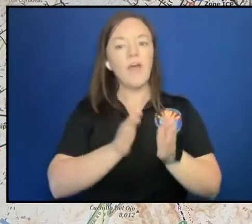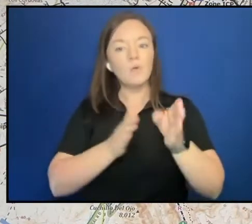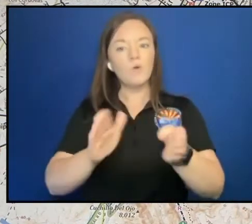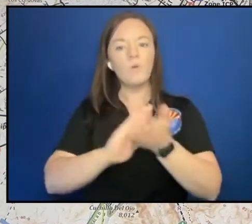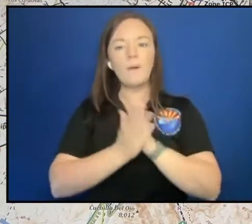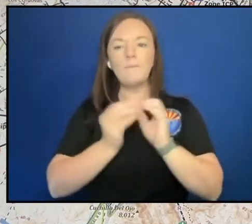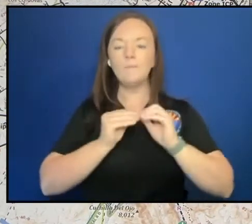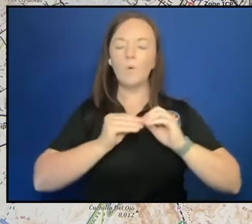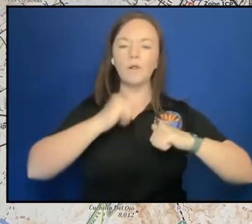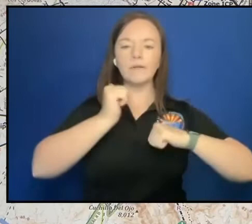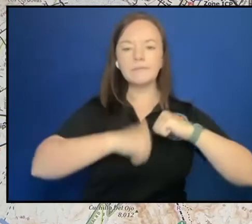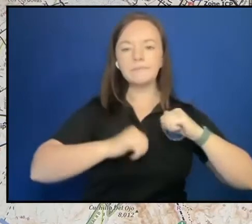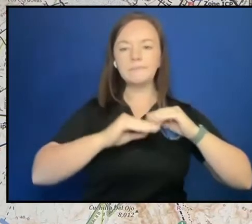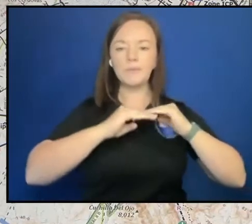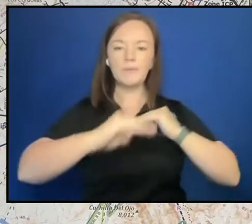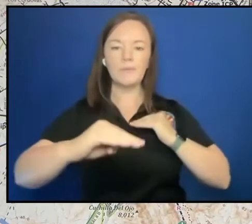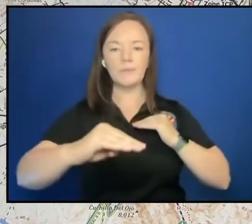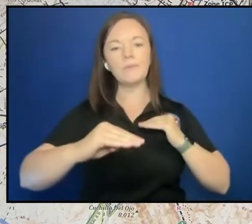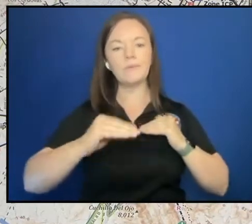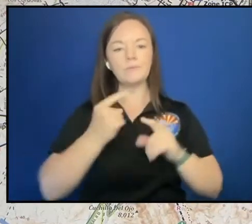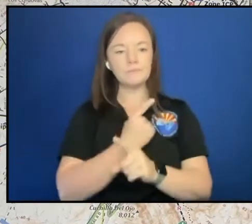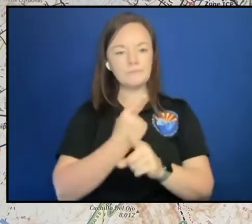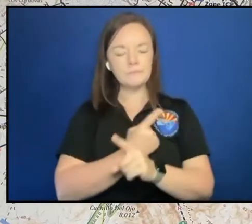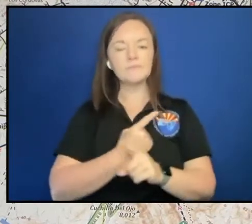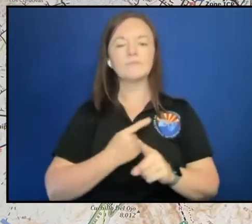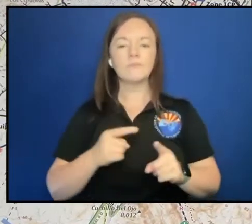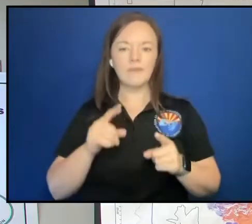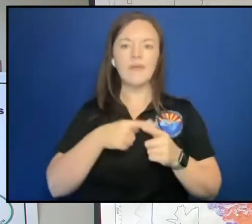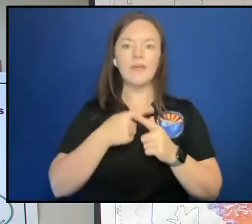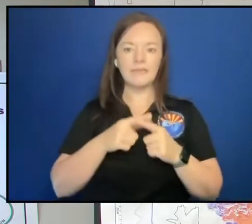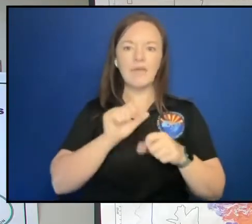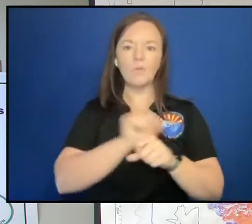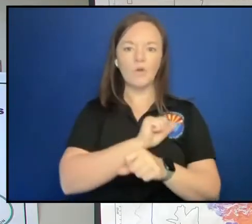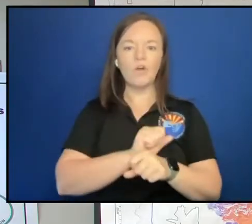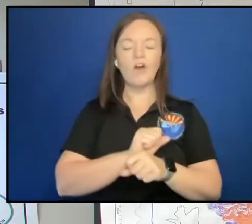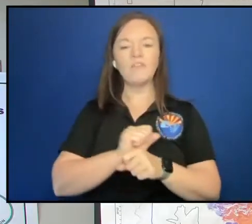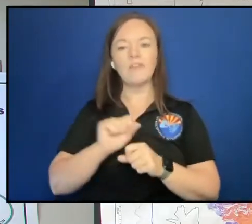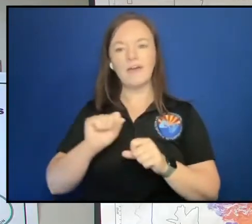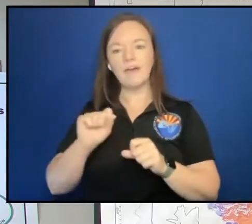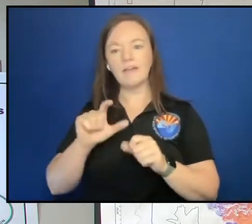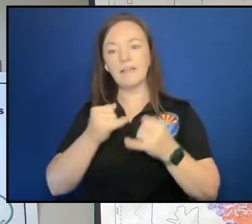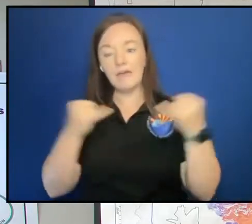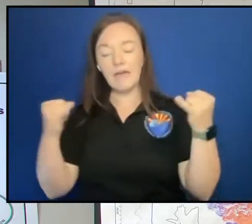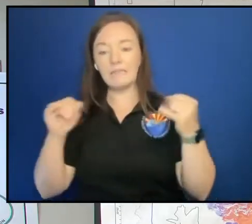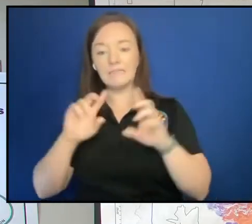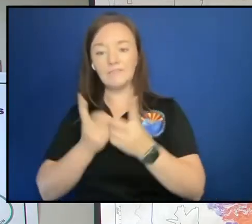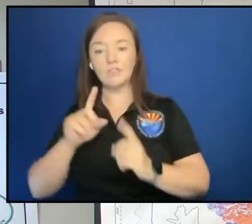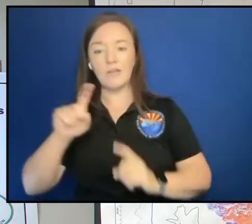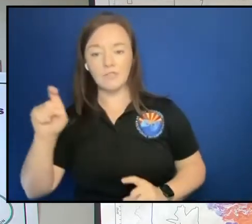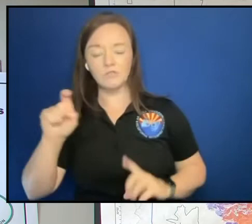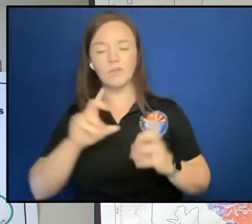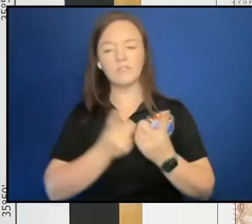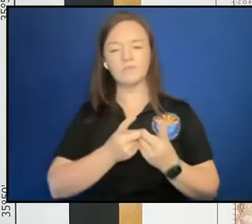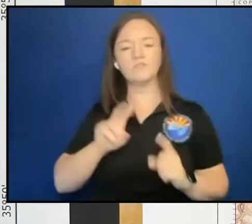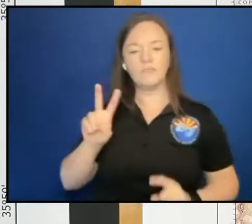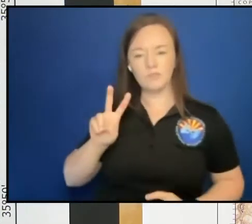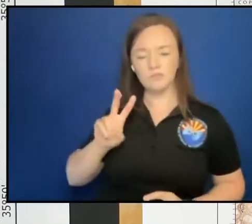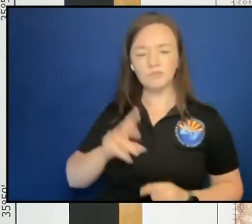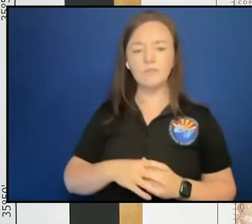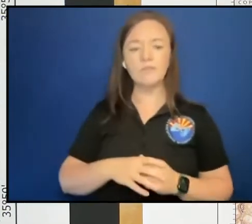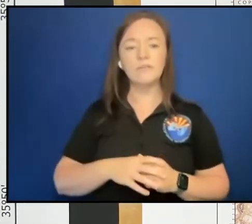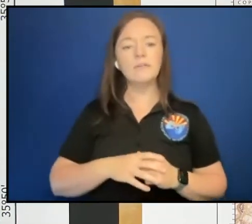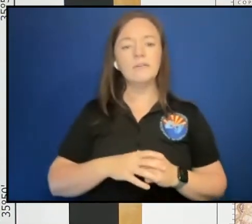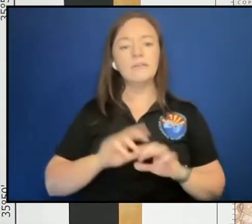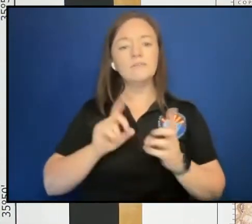occur along this line in X-Ray and the line in Victor. Over in Division Oscar, they're continuing the work on the